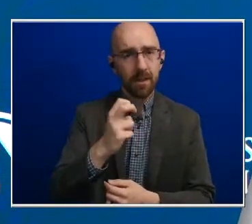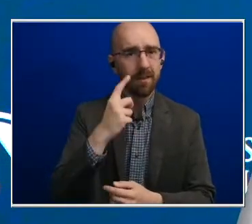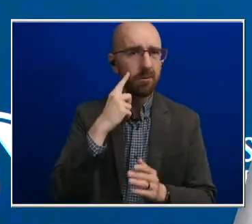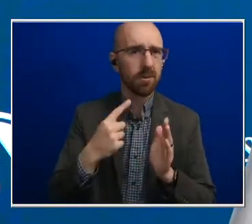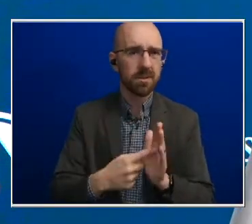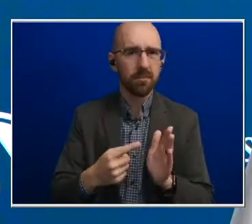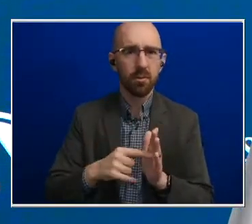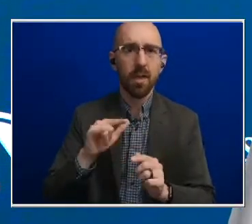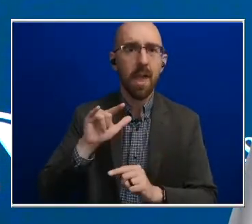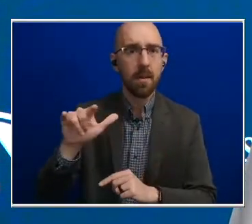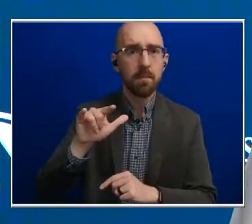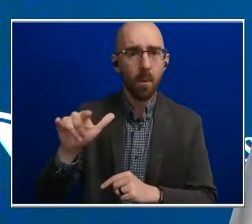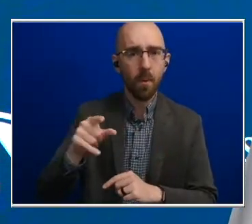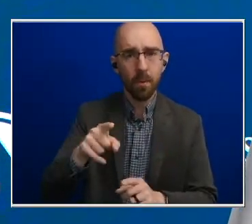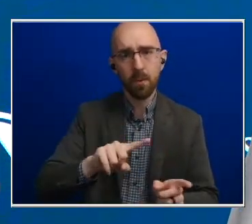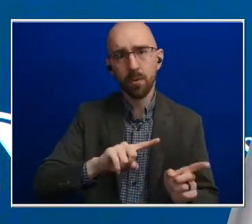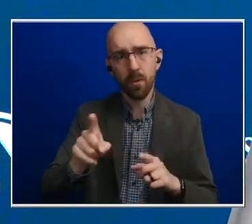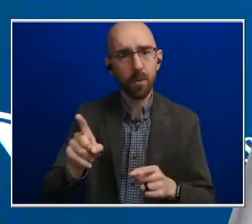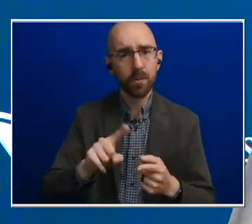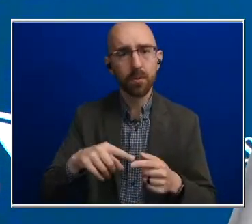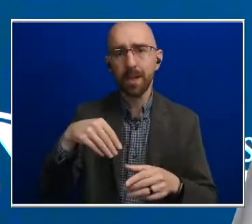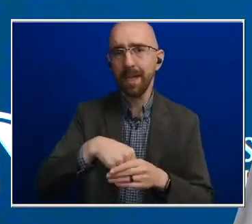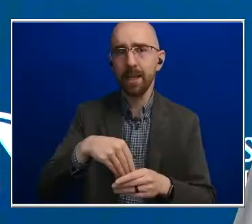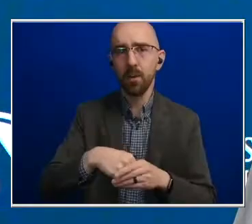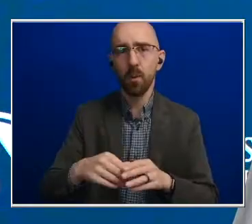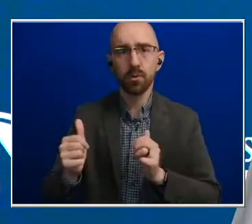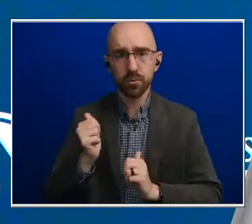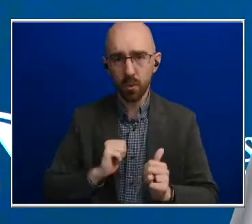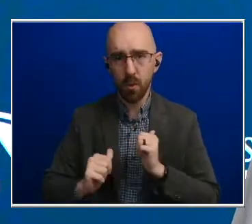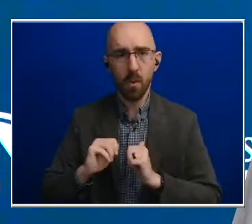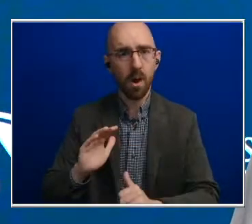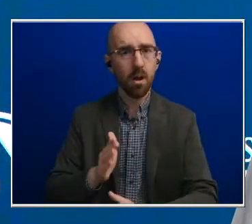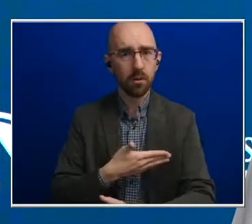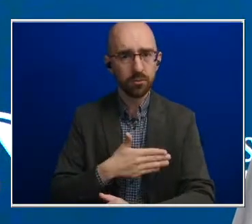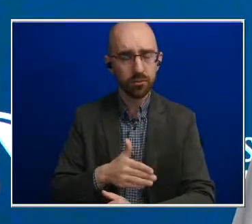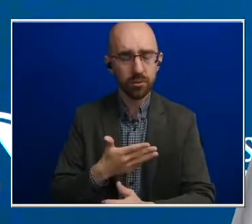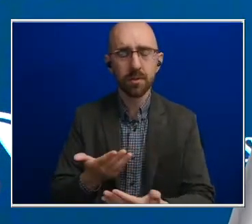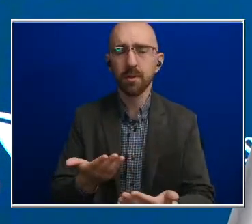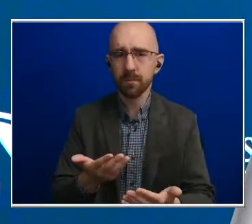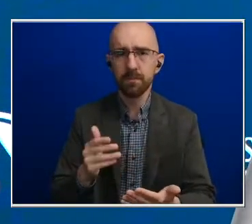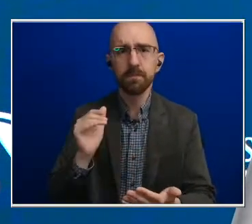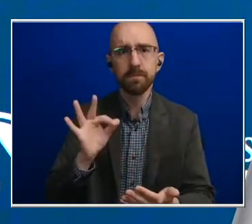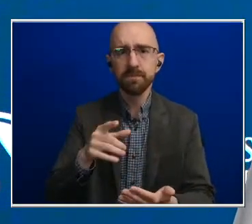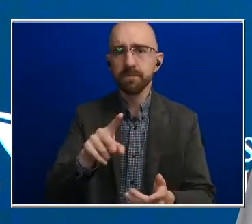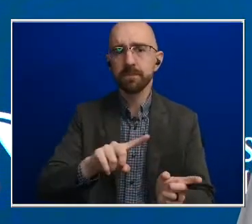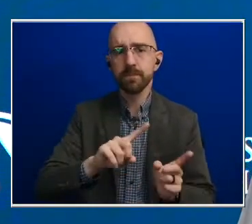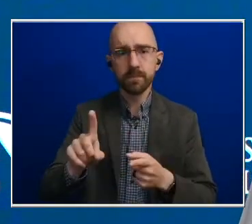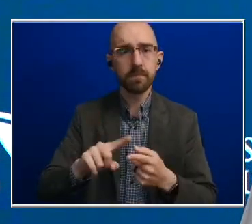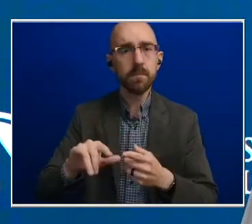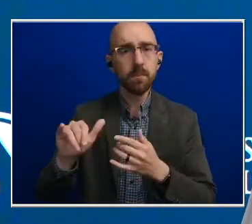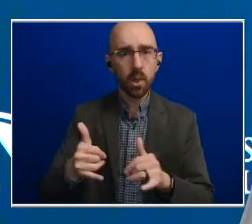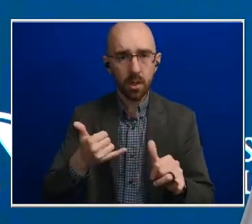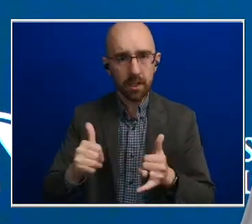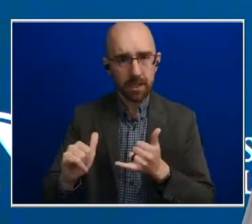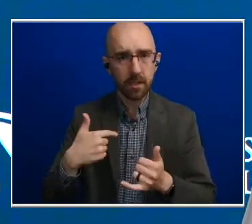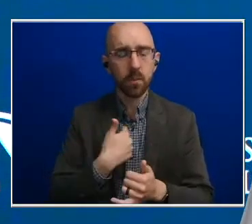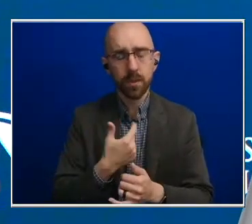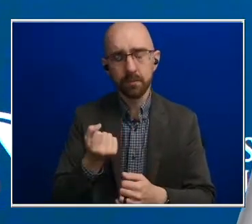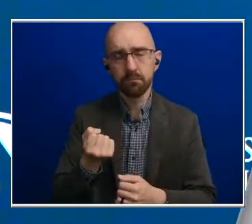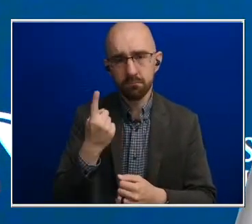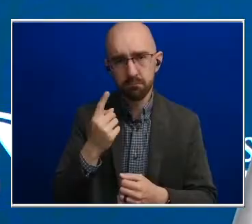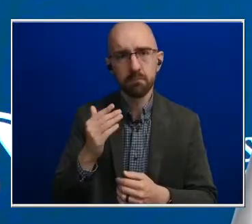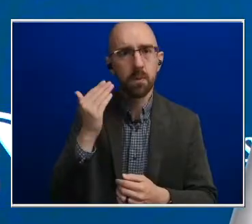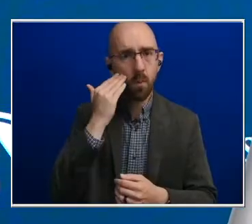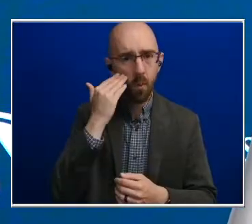going to an indoor show or concert, if you are going to a party, we do understand and know that that measles